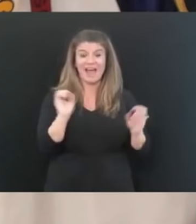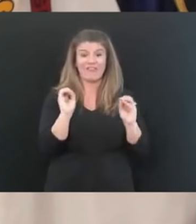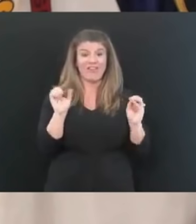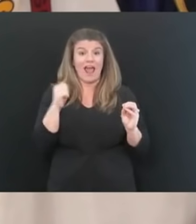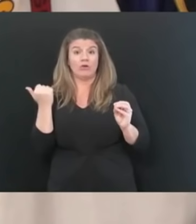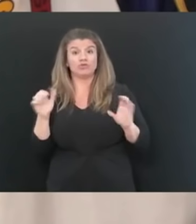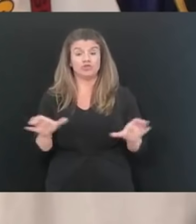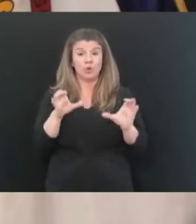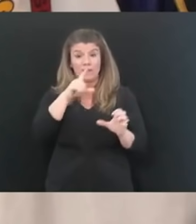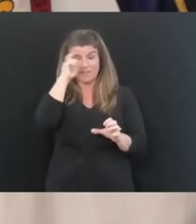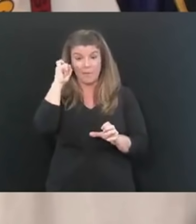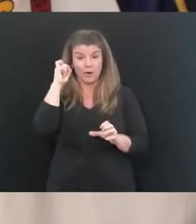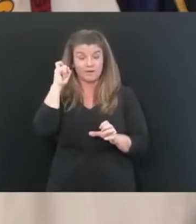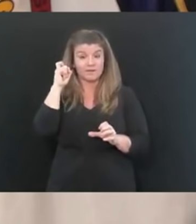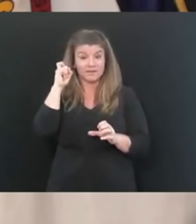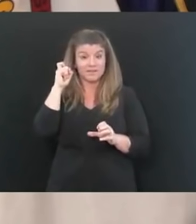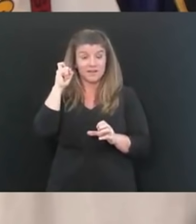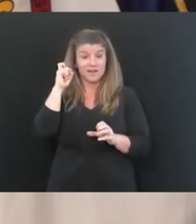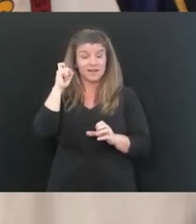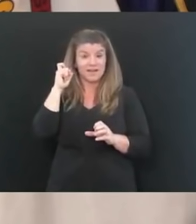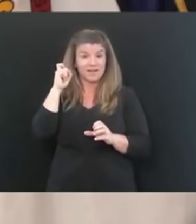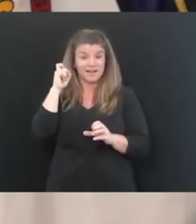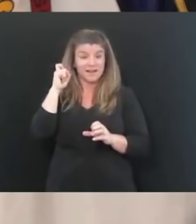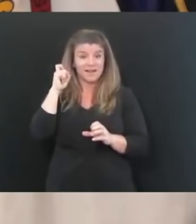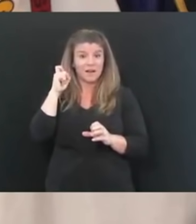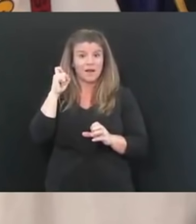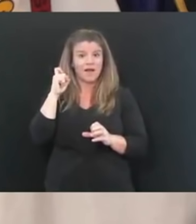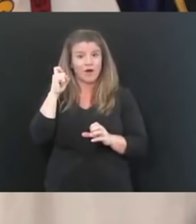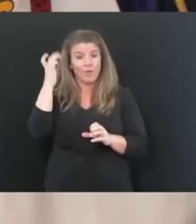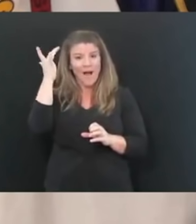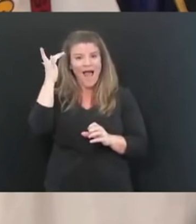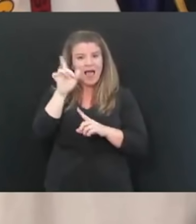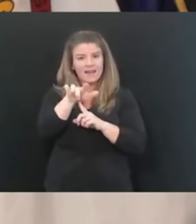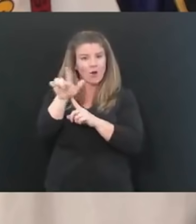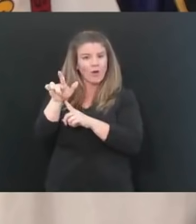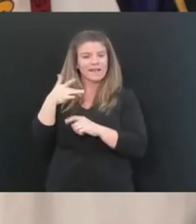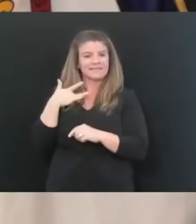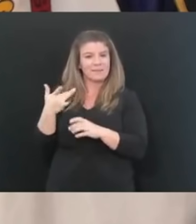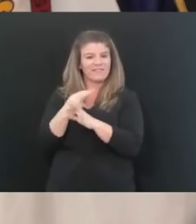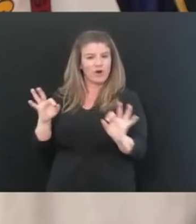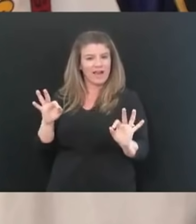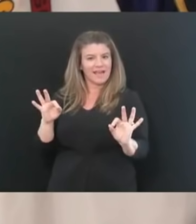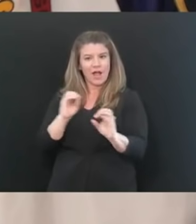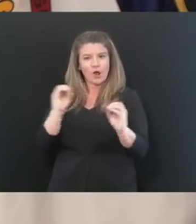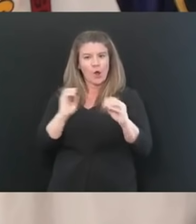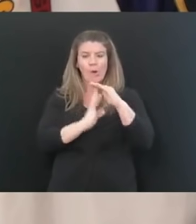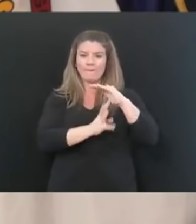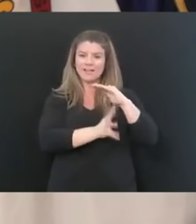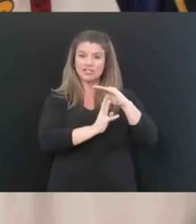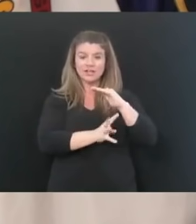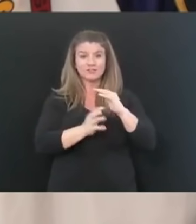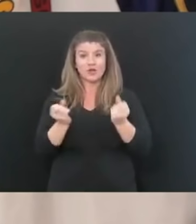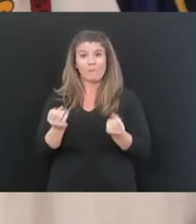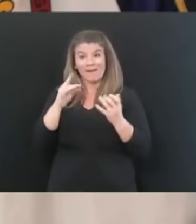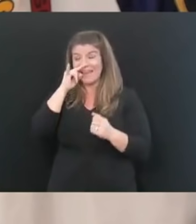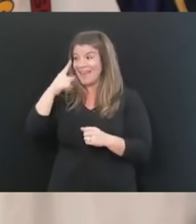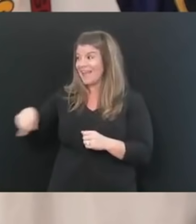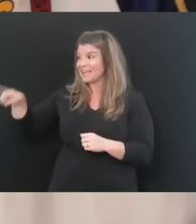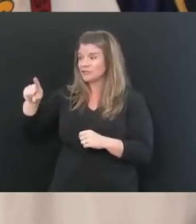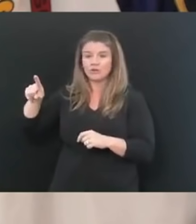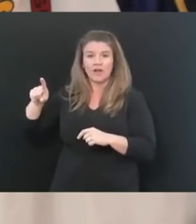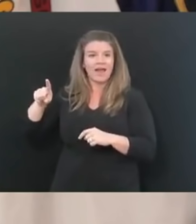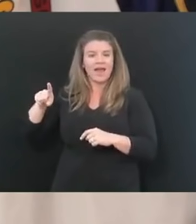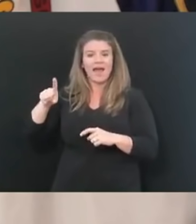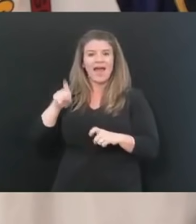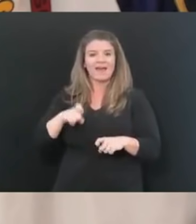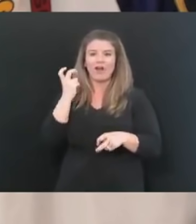in the summer because that particular Little League doesn't charge an admission fee, and that's good. and everything. And those kids, some of the kids are the kids that are